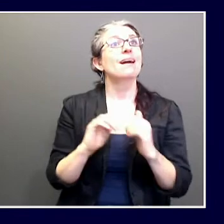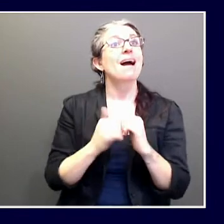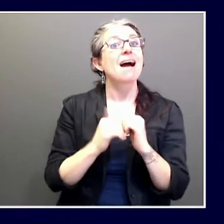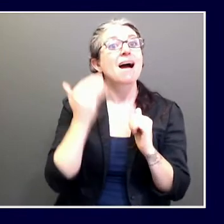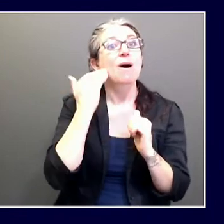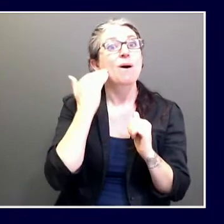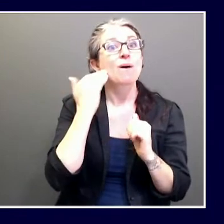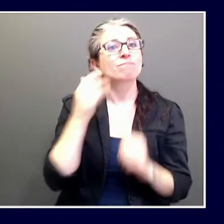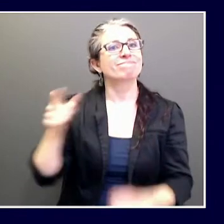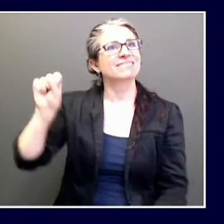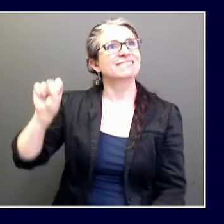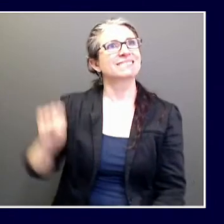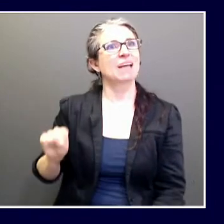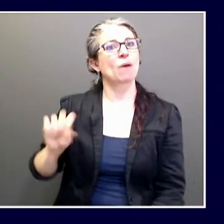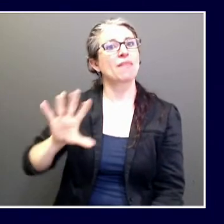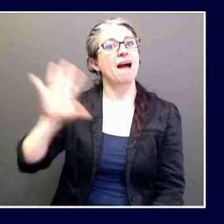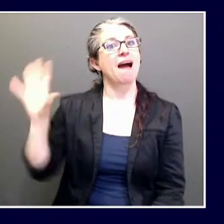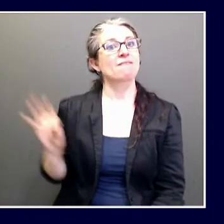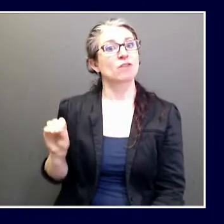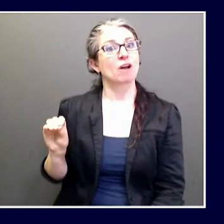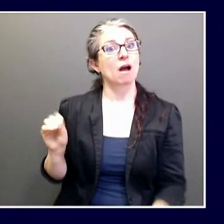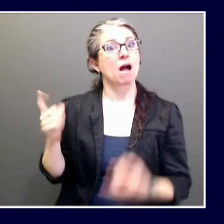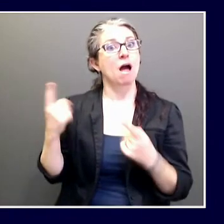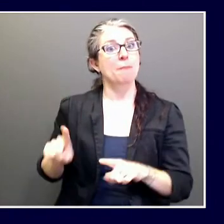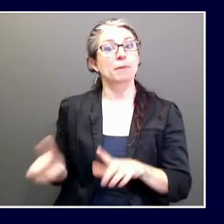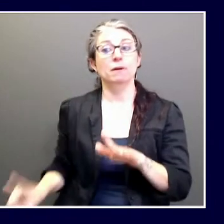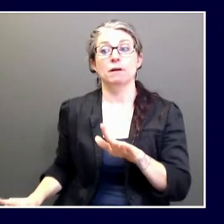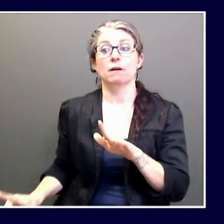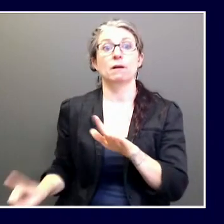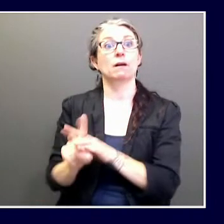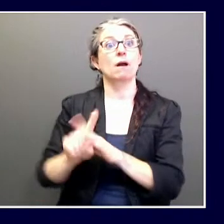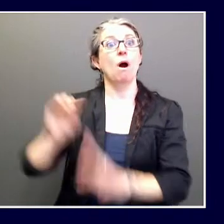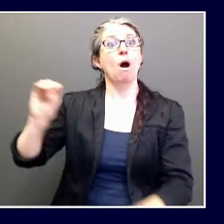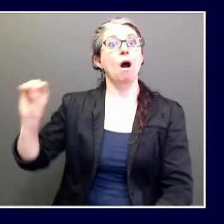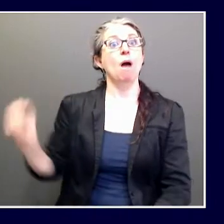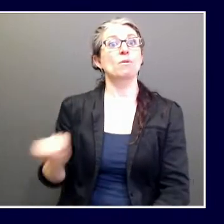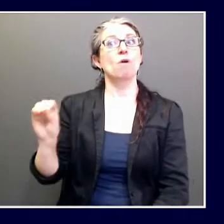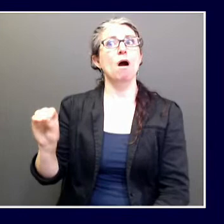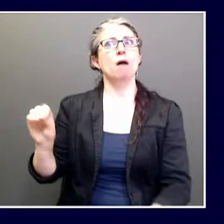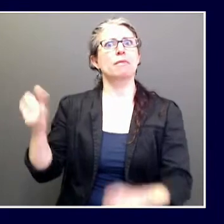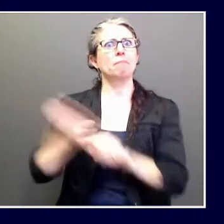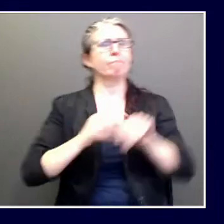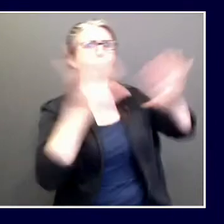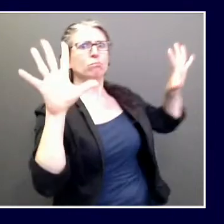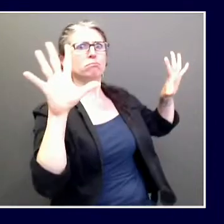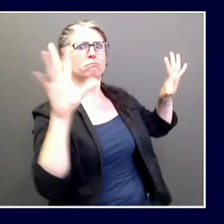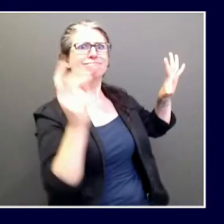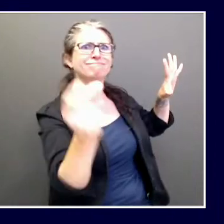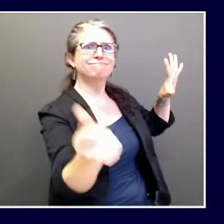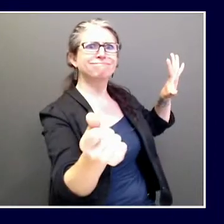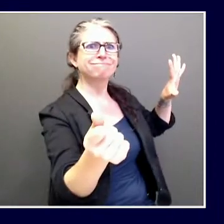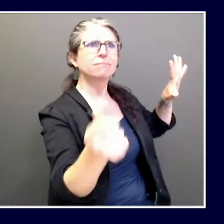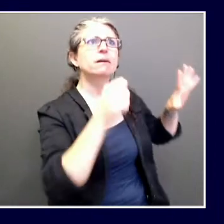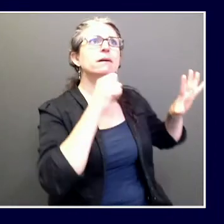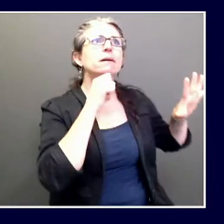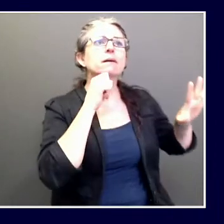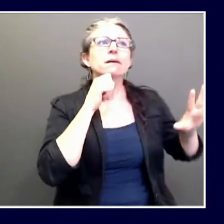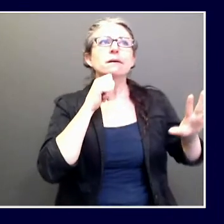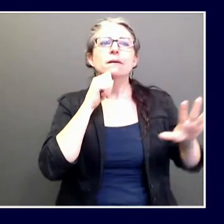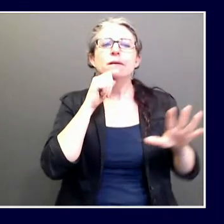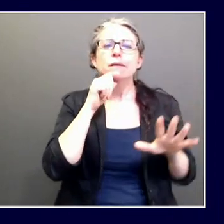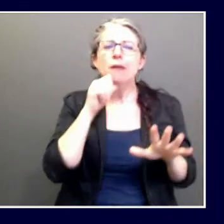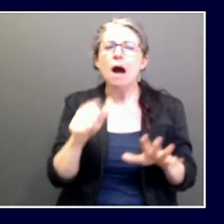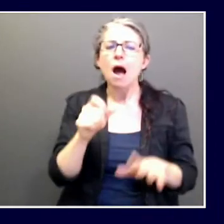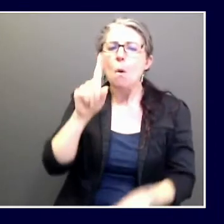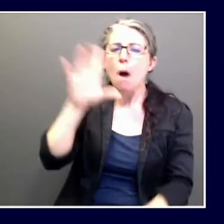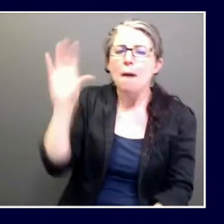the variant was found. But again, we need more data to really nail down whether that increase in cases was